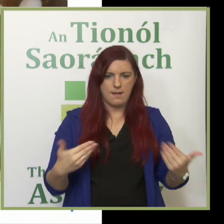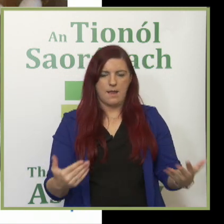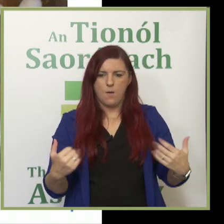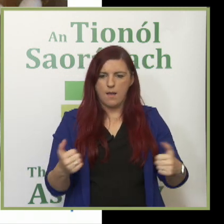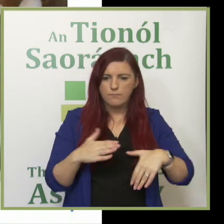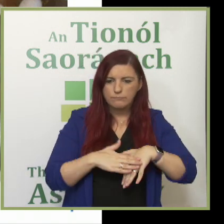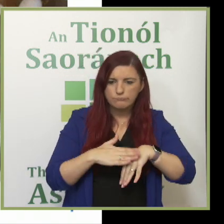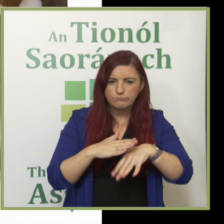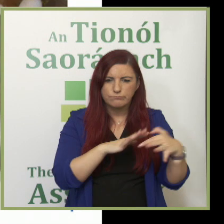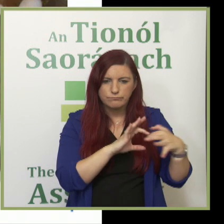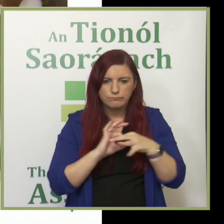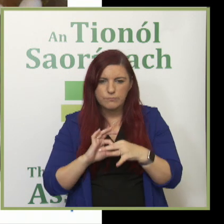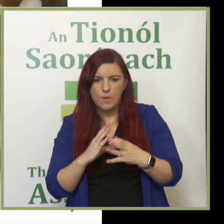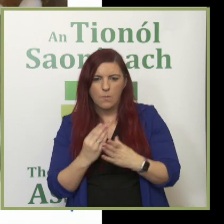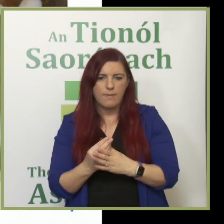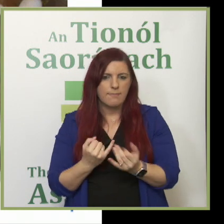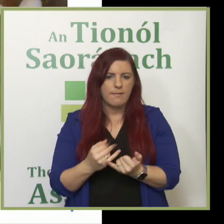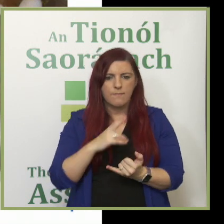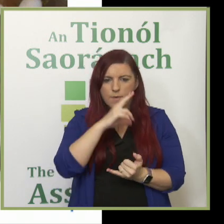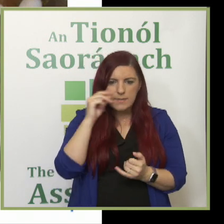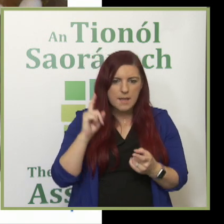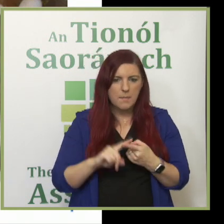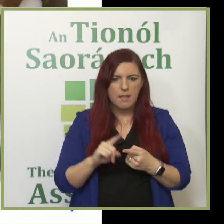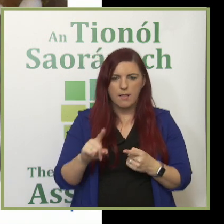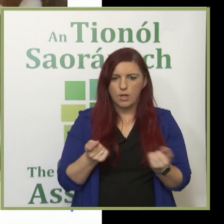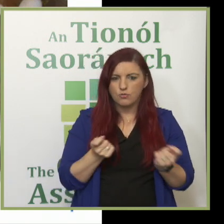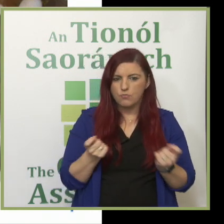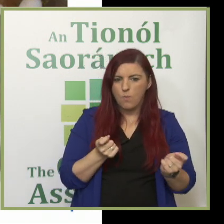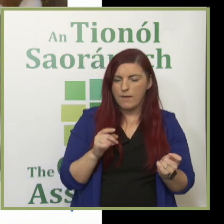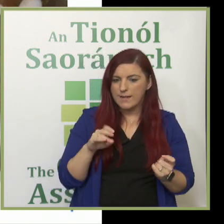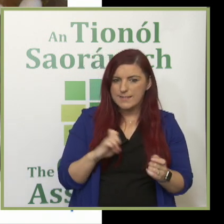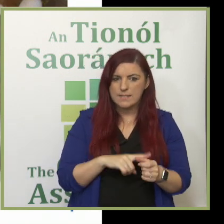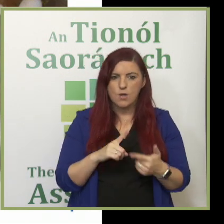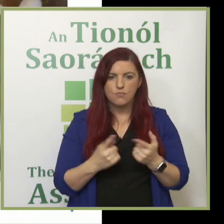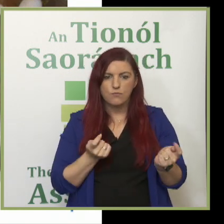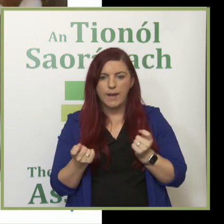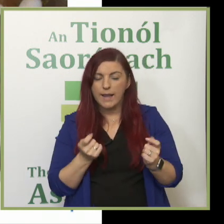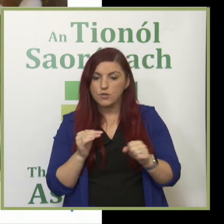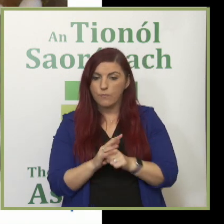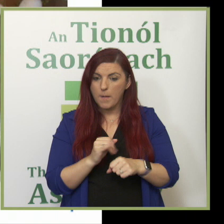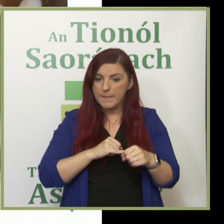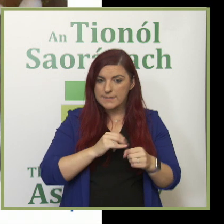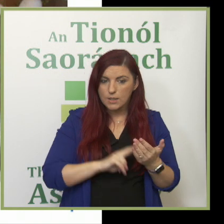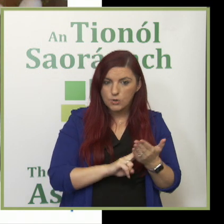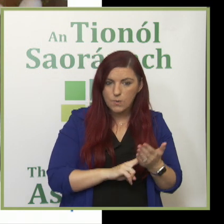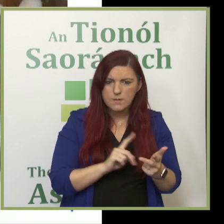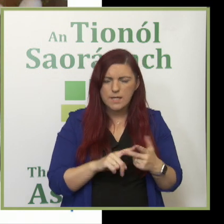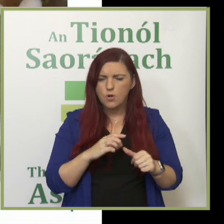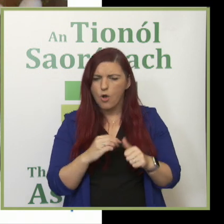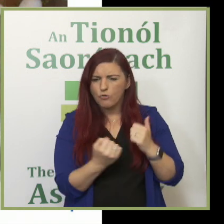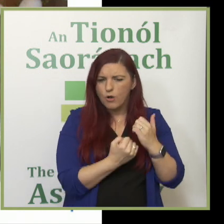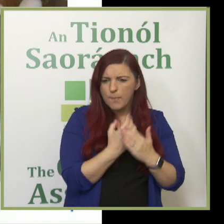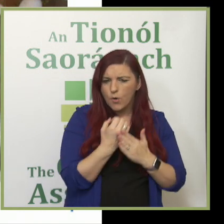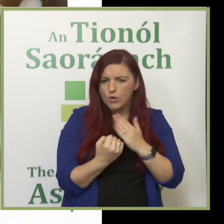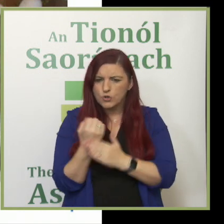set of areas, including control of illicit cannabis, regulation of cannabis for medical uses, and other emerging uses and